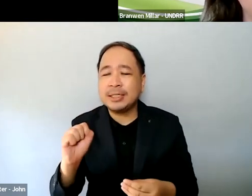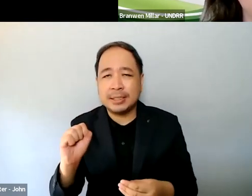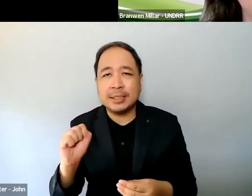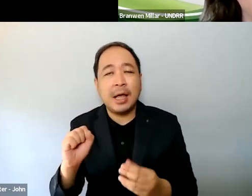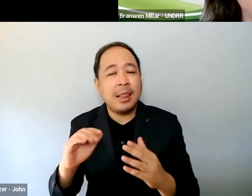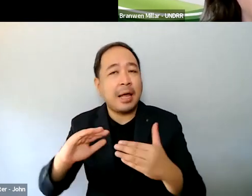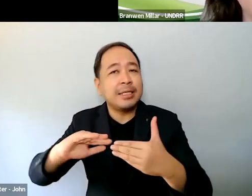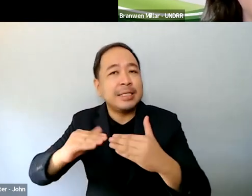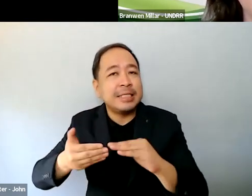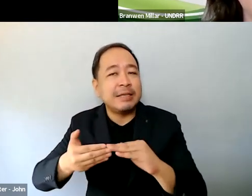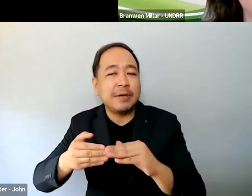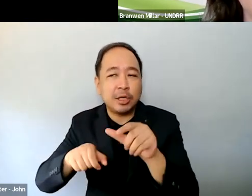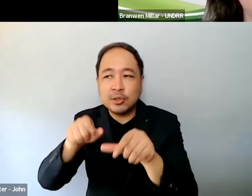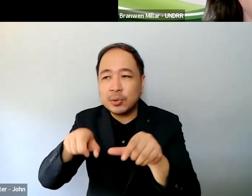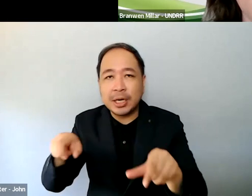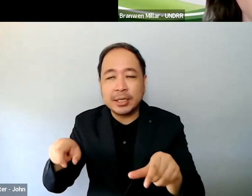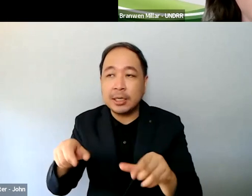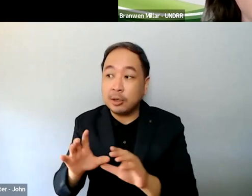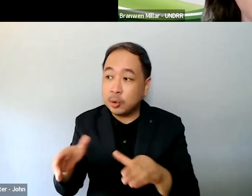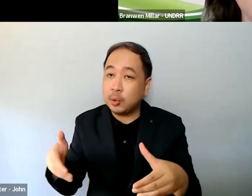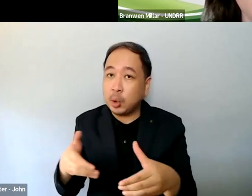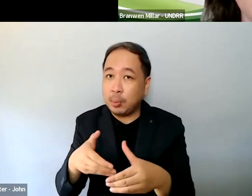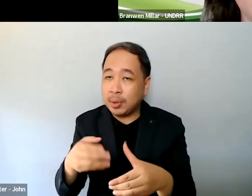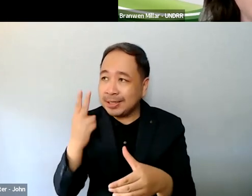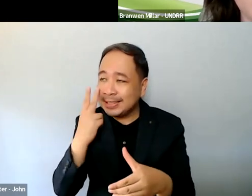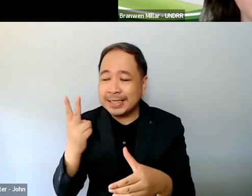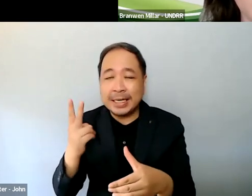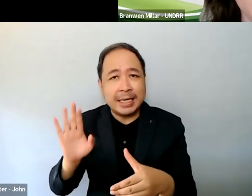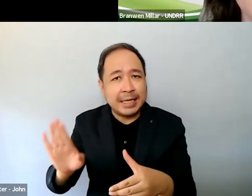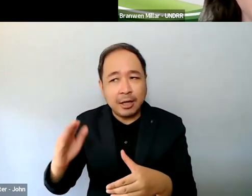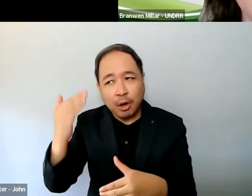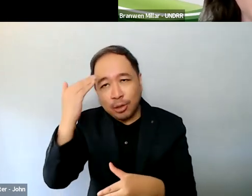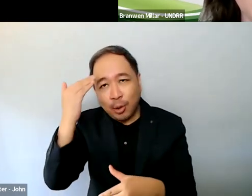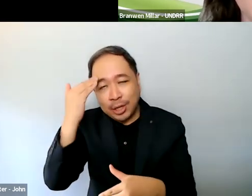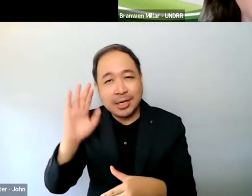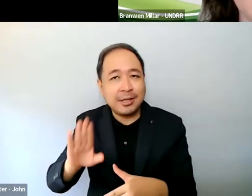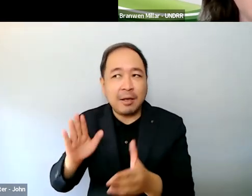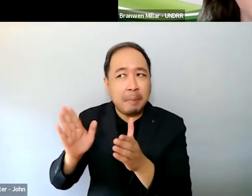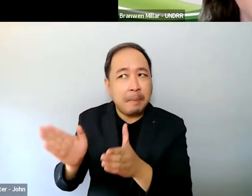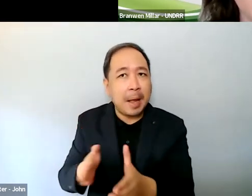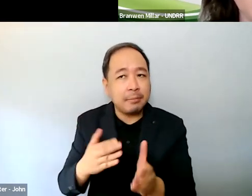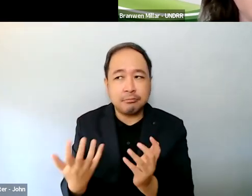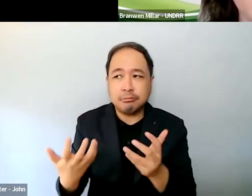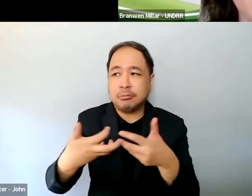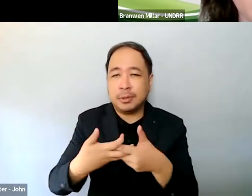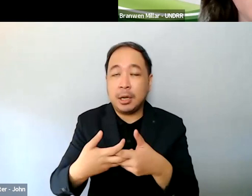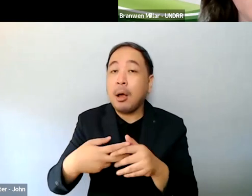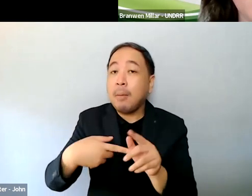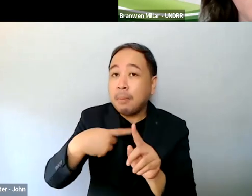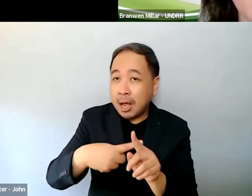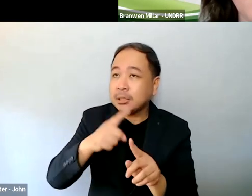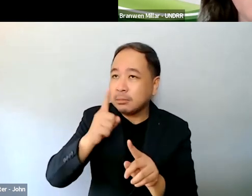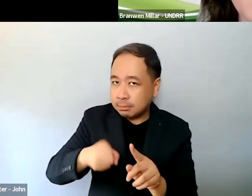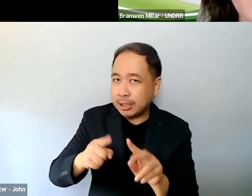focus these into community knowledge and community initiatives, and also building these into looking at the human rights perspective